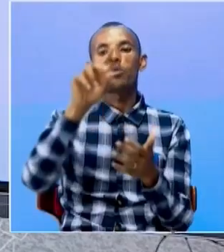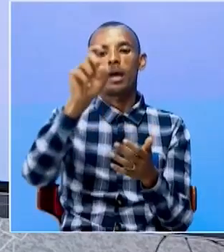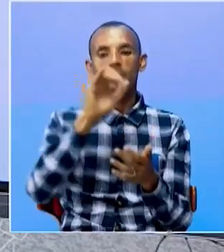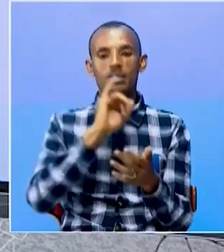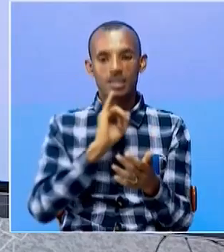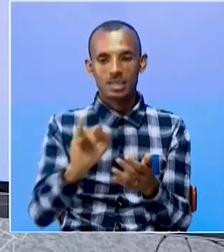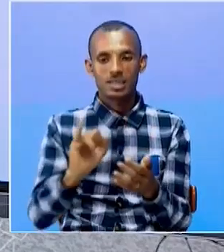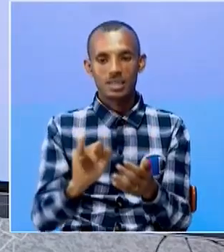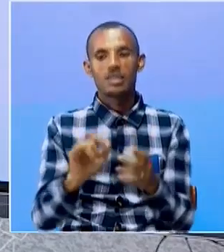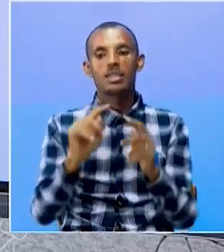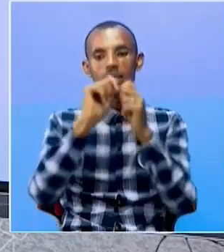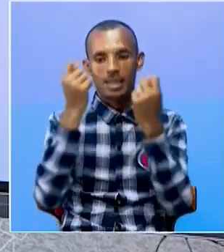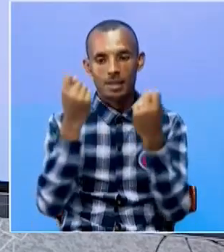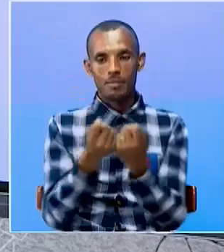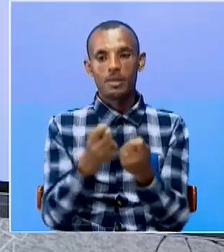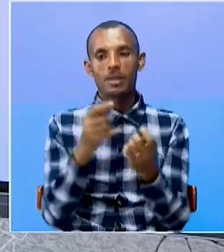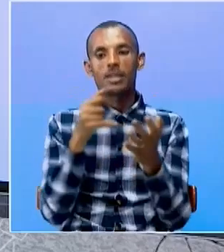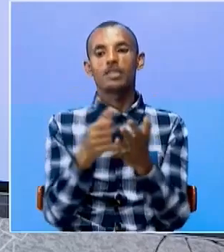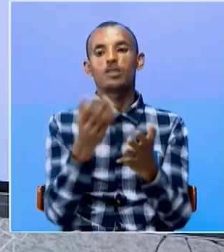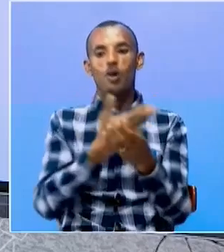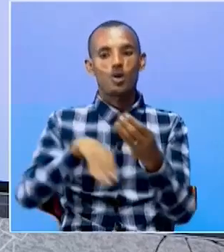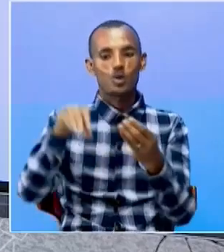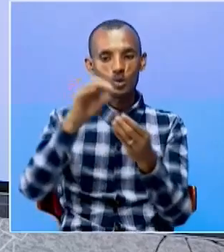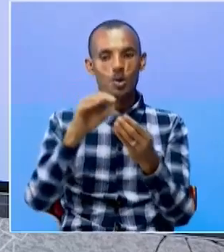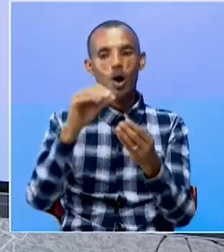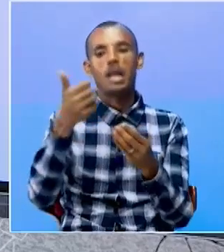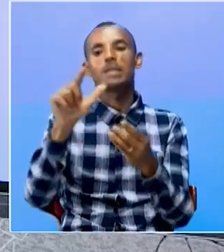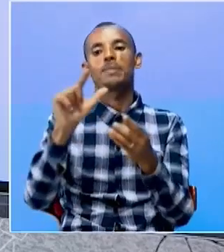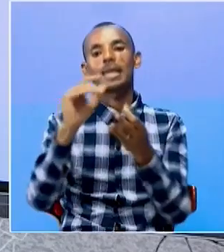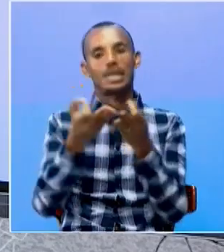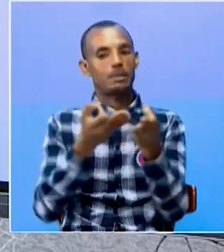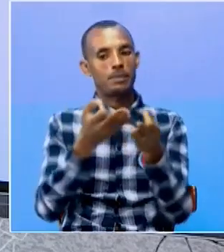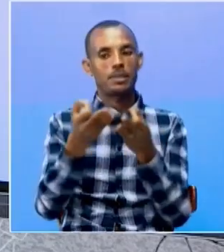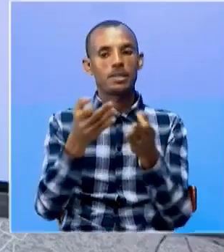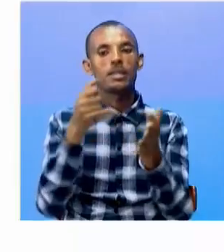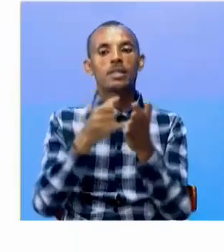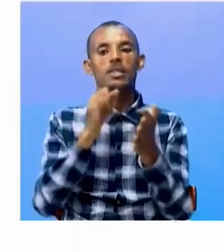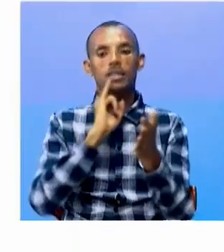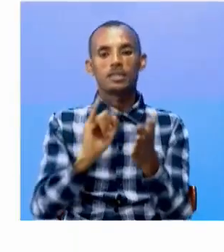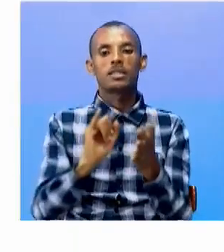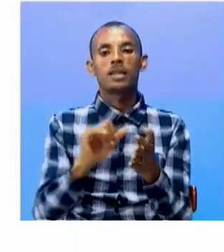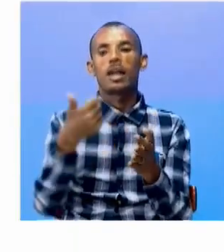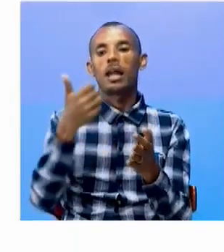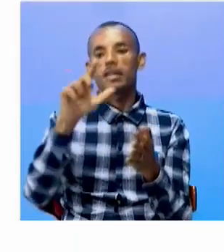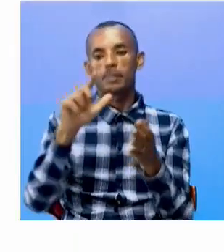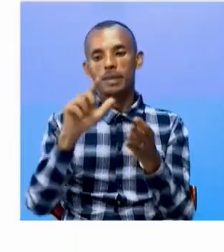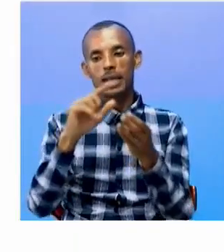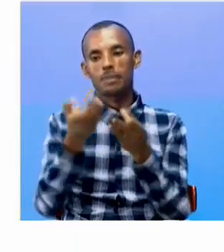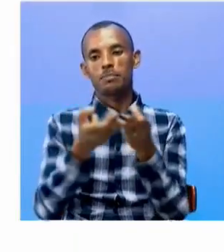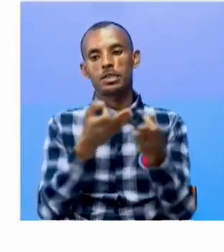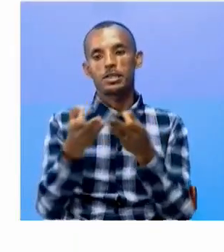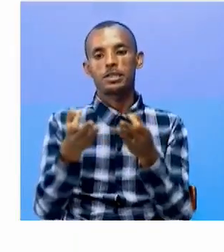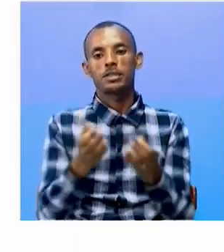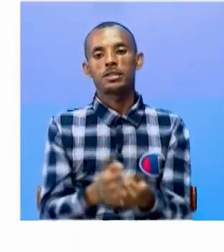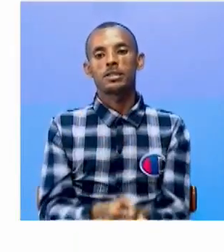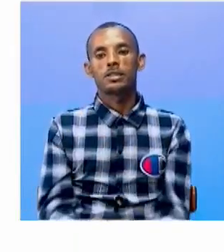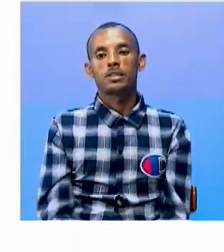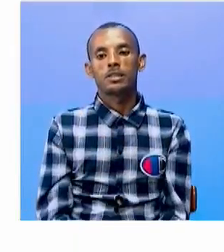term, it's also an algebraic expression. So it is an algebraic expression.